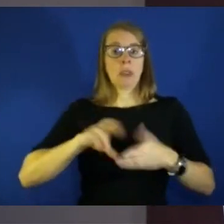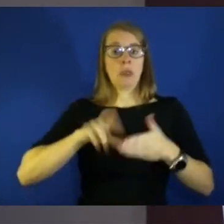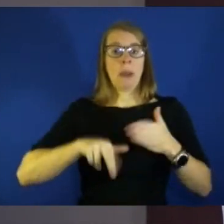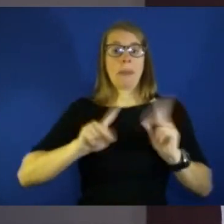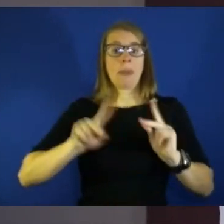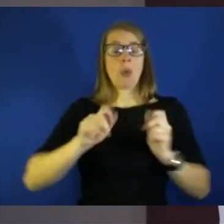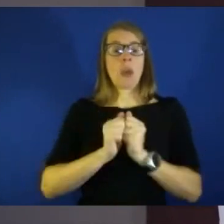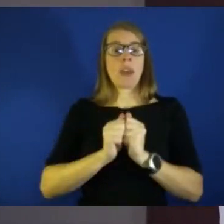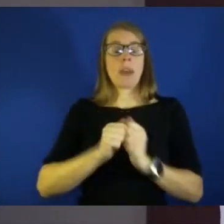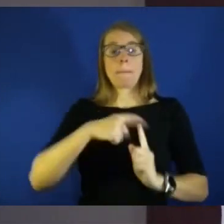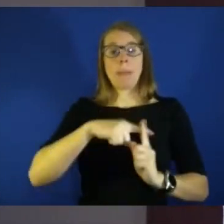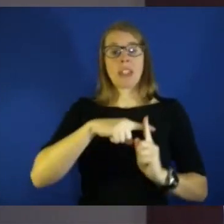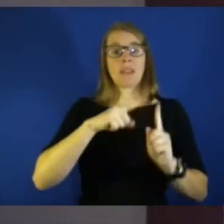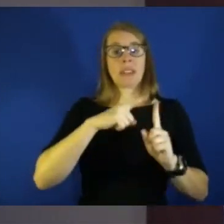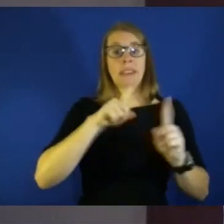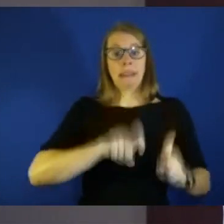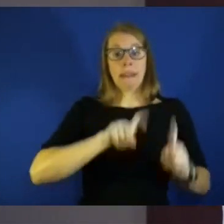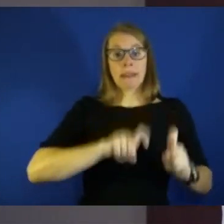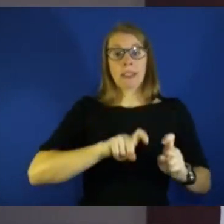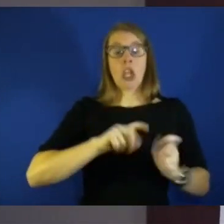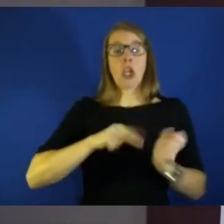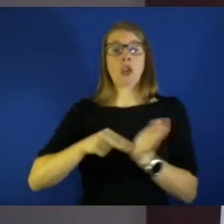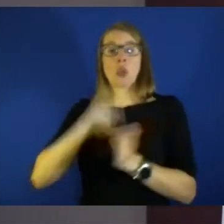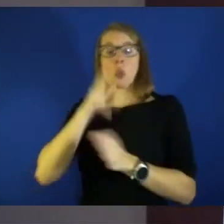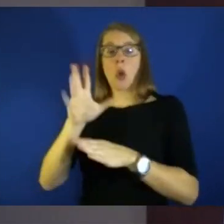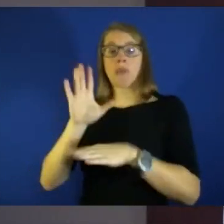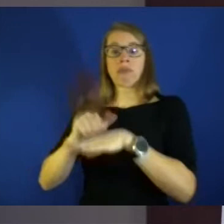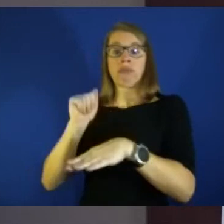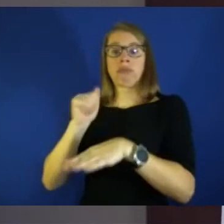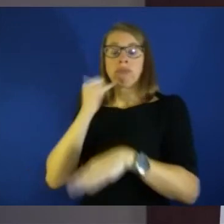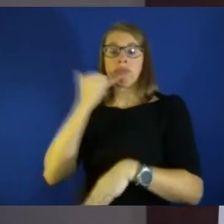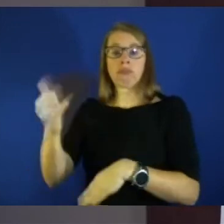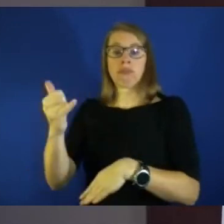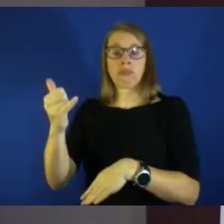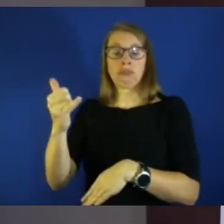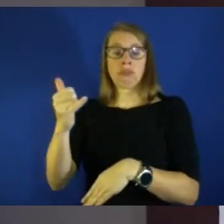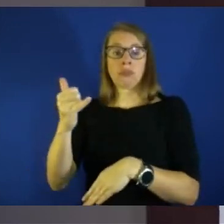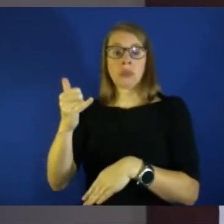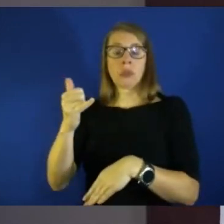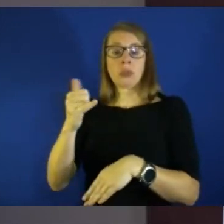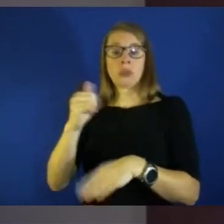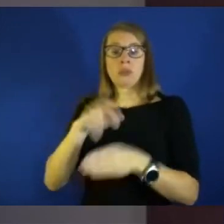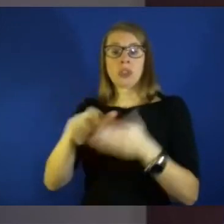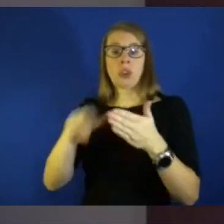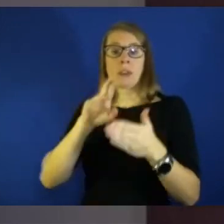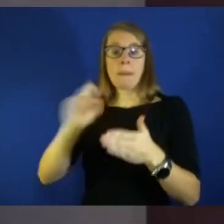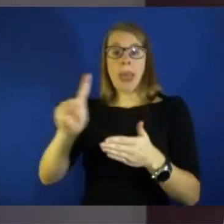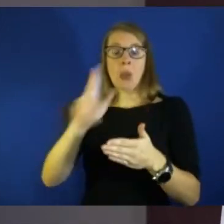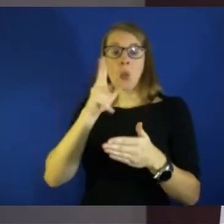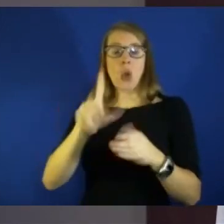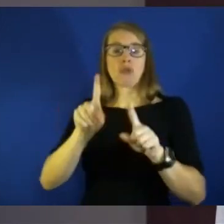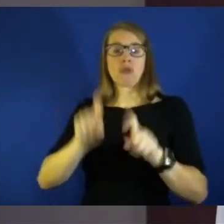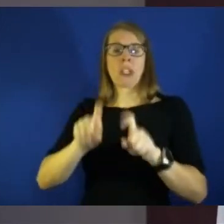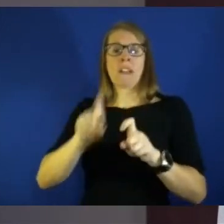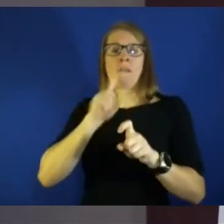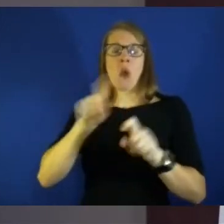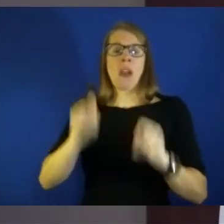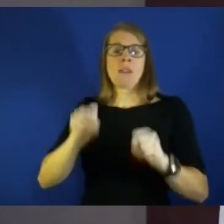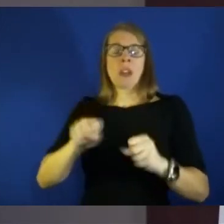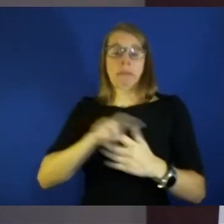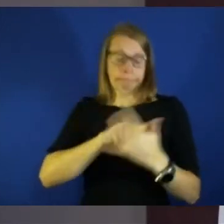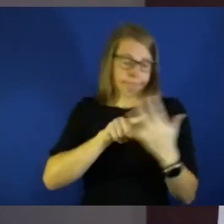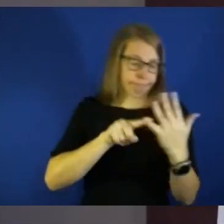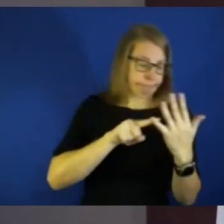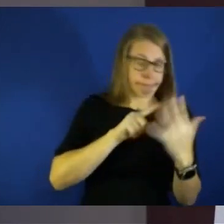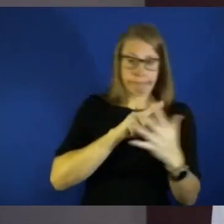our nurses that call those results back. They actually screen for eligibility. So they look at the various criteria and see if they think